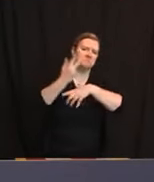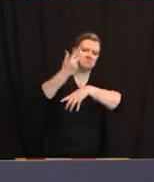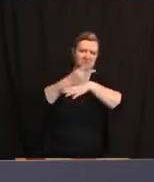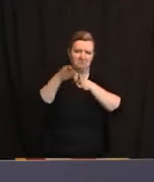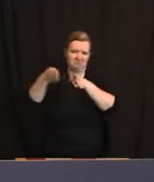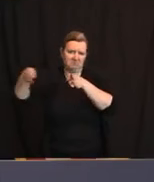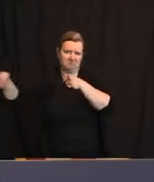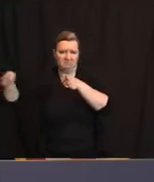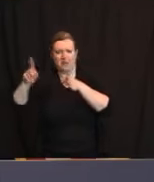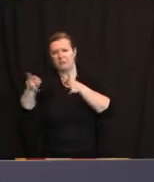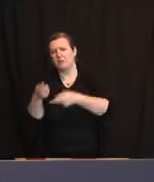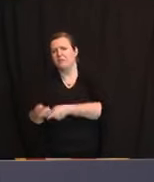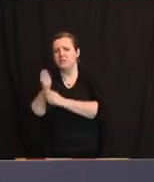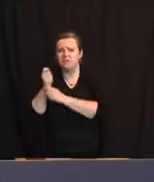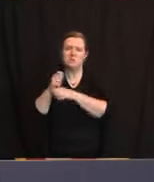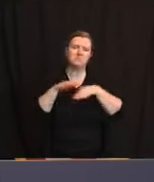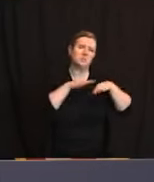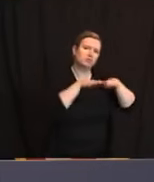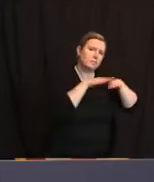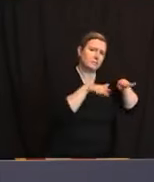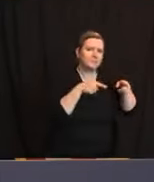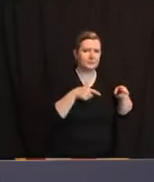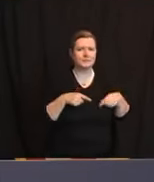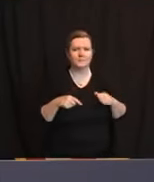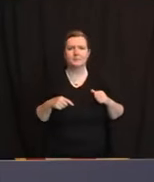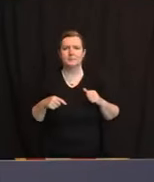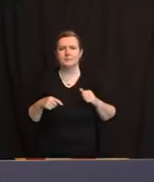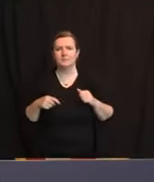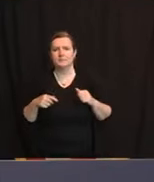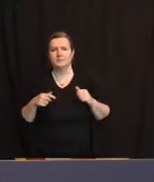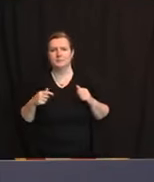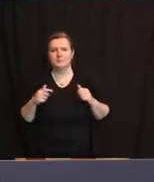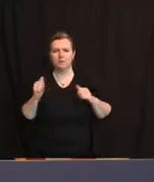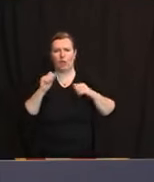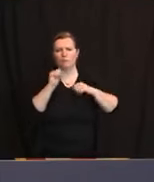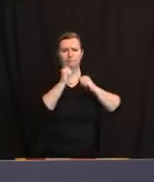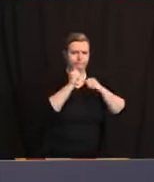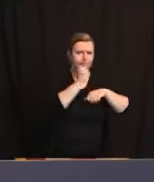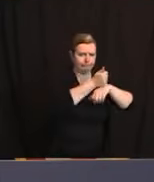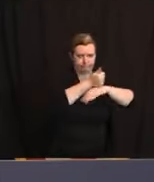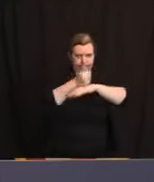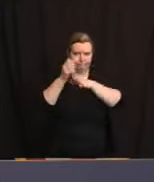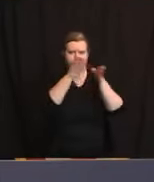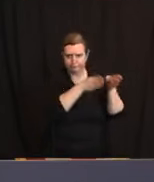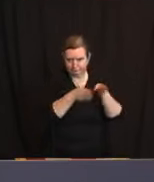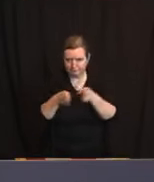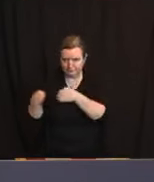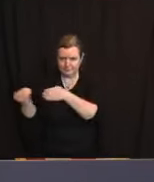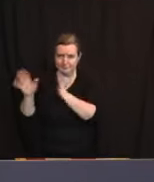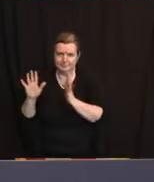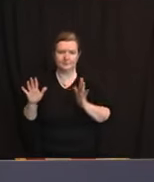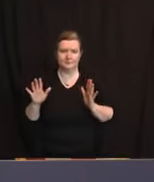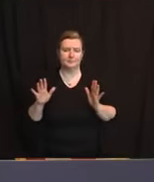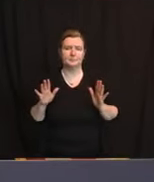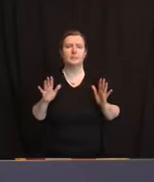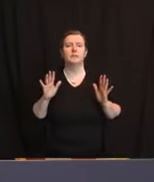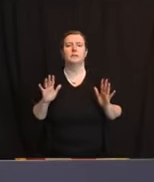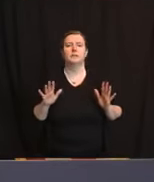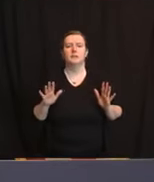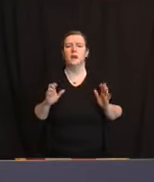charter fishing and pools. Needless to say, we're trying to get stuff in place so we can be in as full a shape